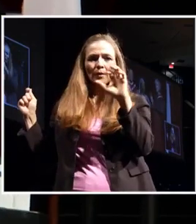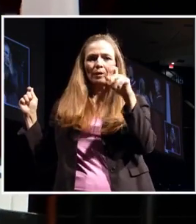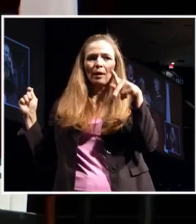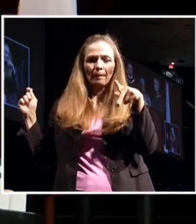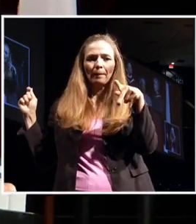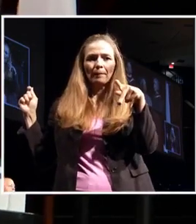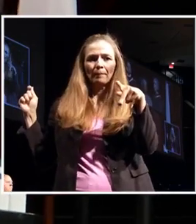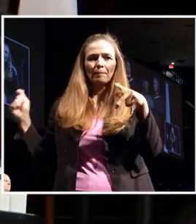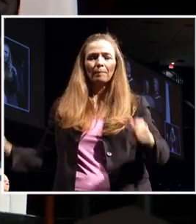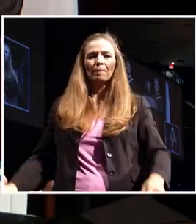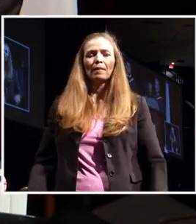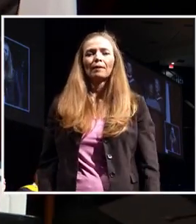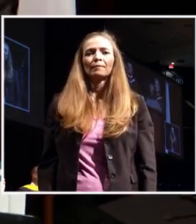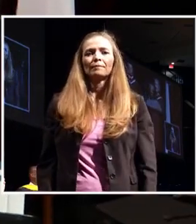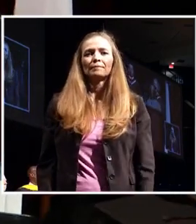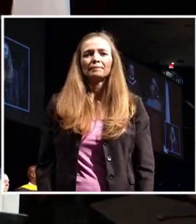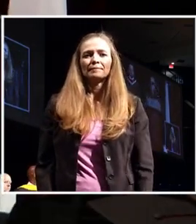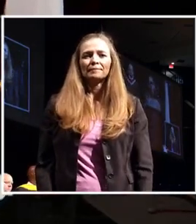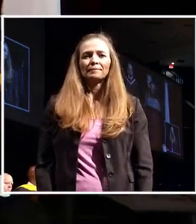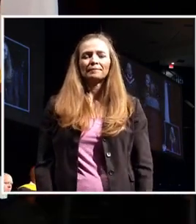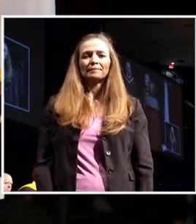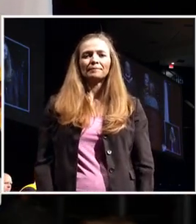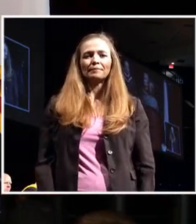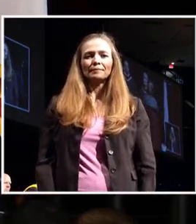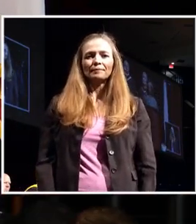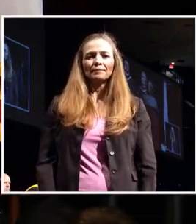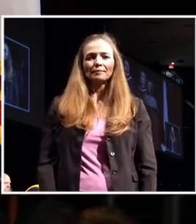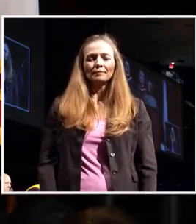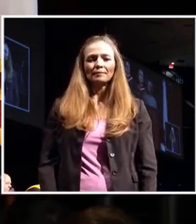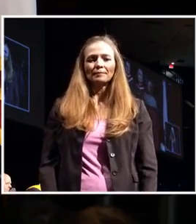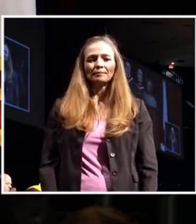Wait till they stand up and kind of get set.